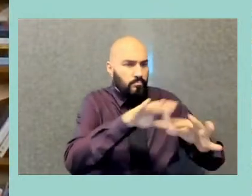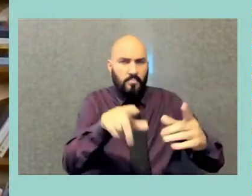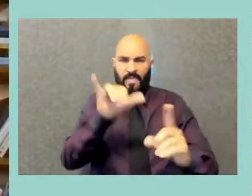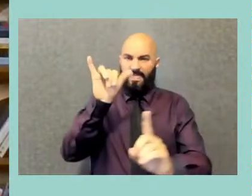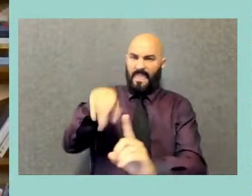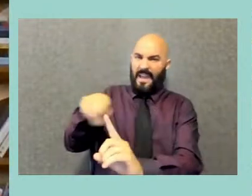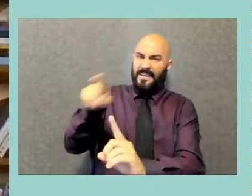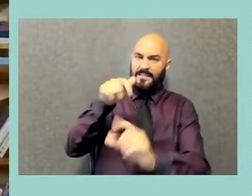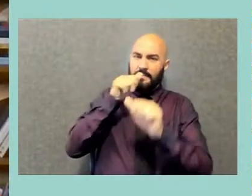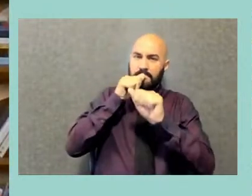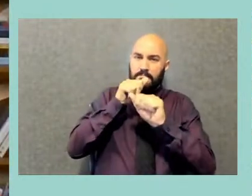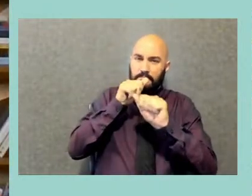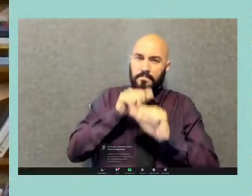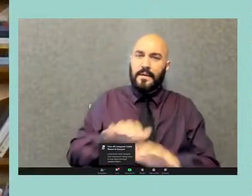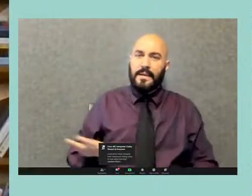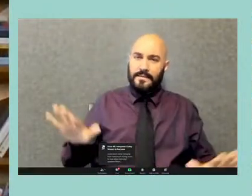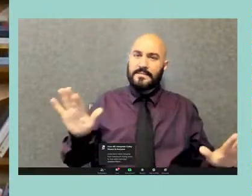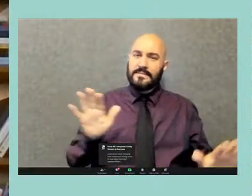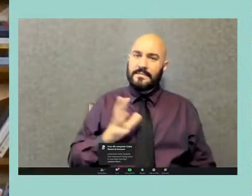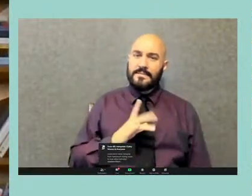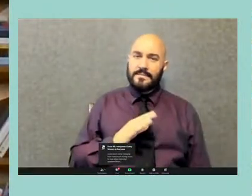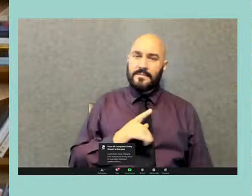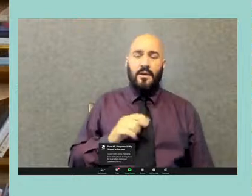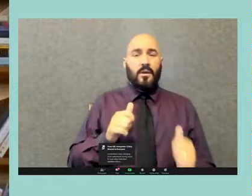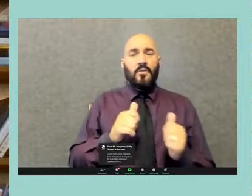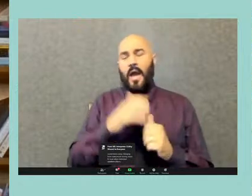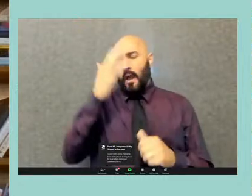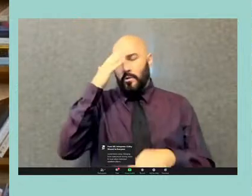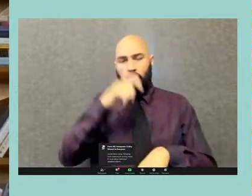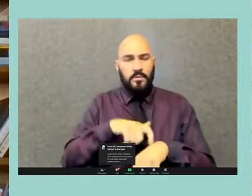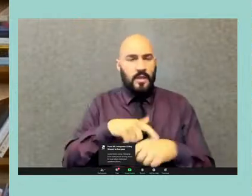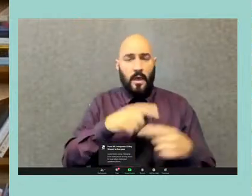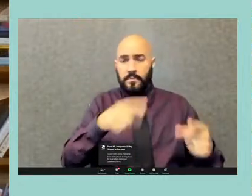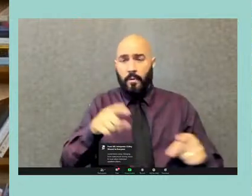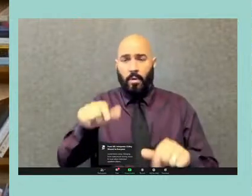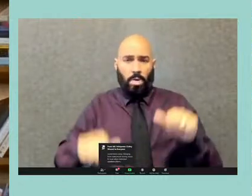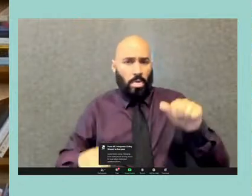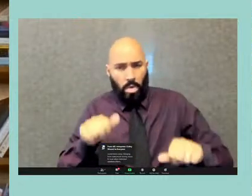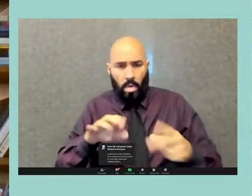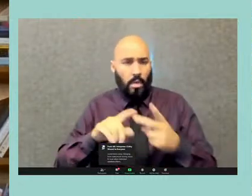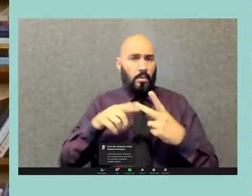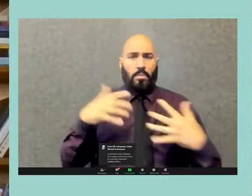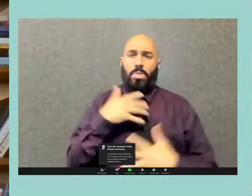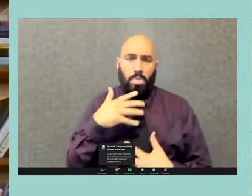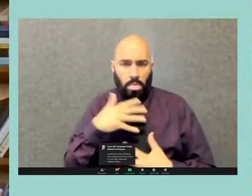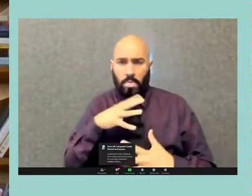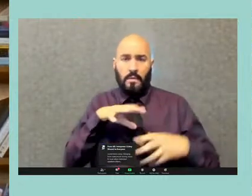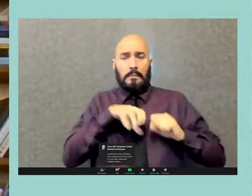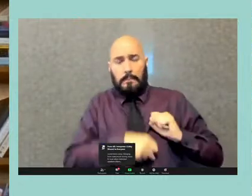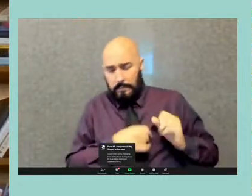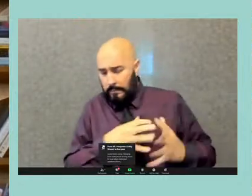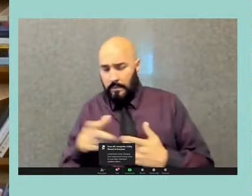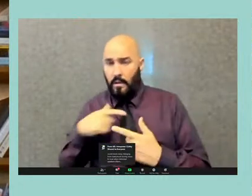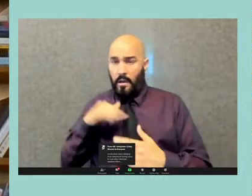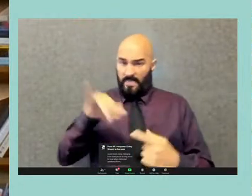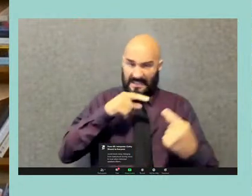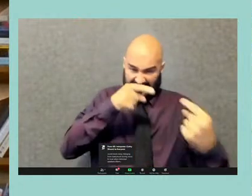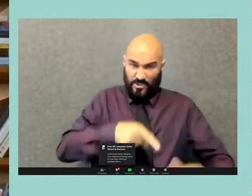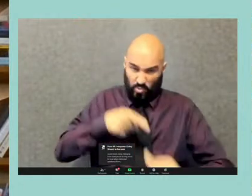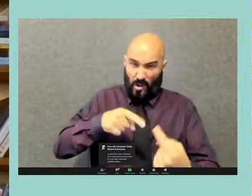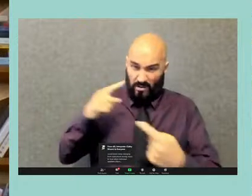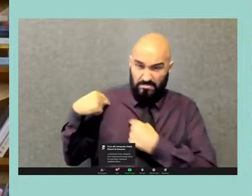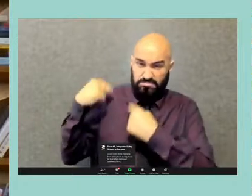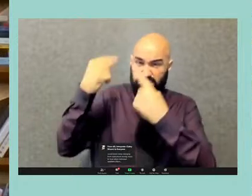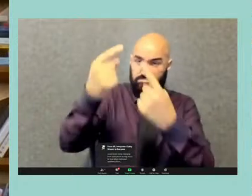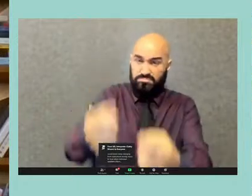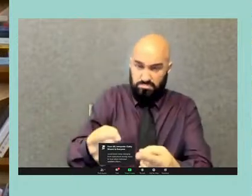blessing. In uncertainty and fear and grief, we are here to lift up the struggles that have